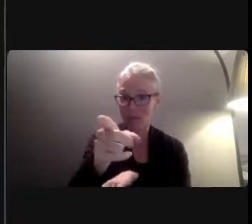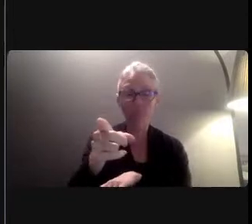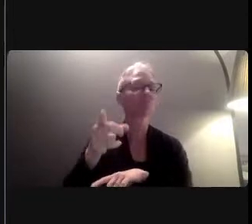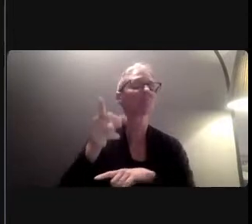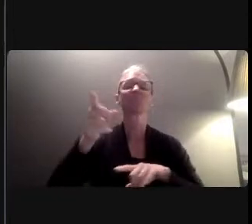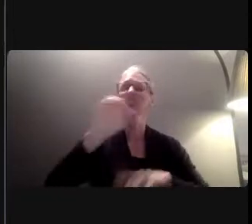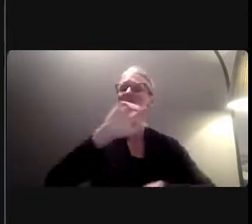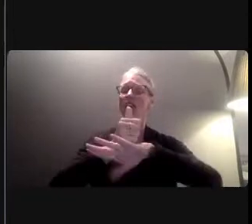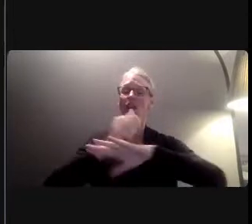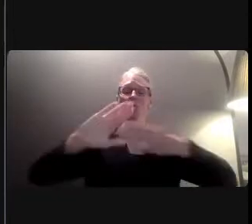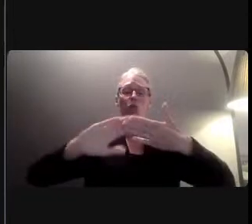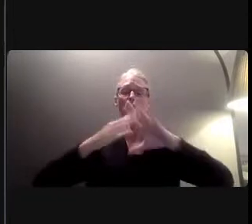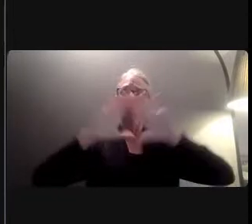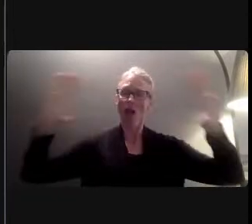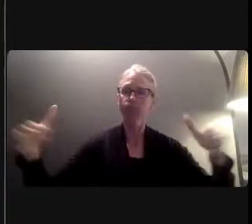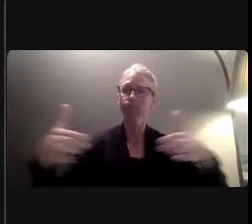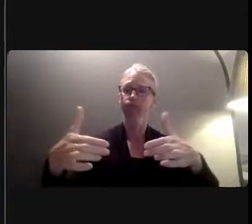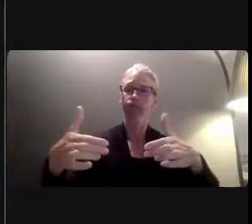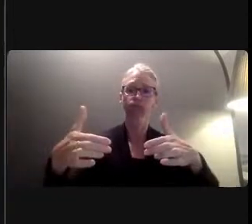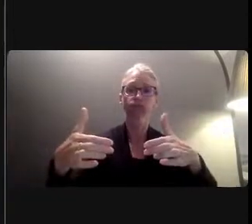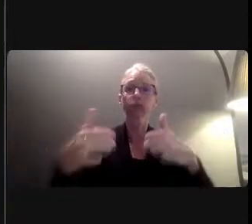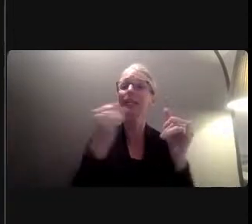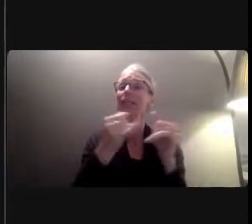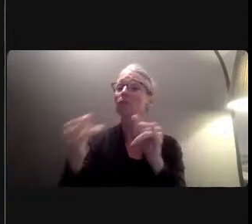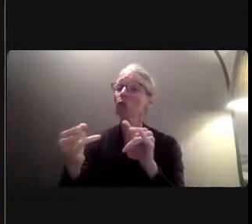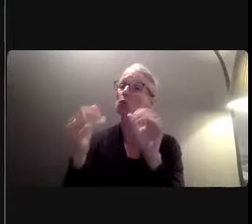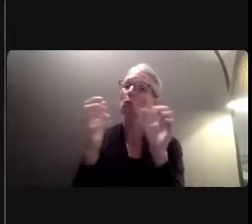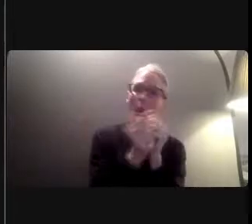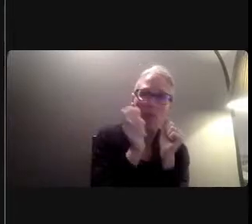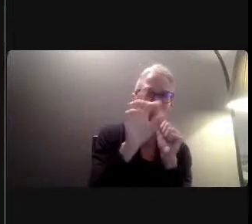trails. Welcome, Amanda.